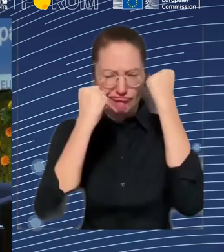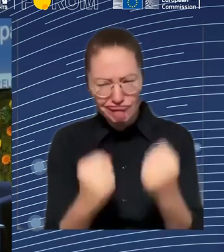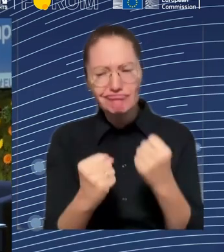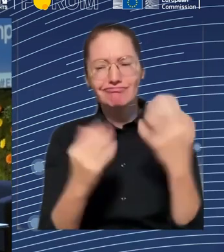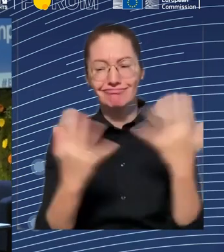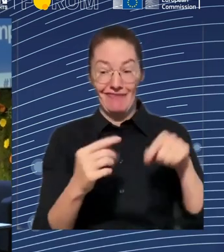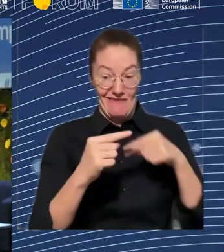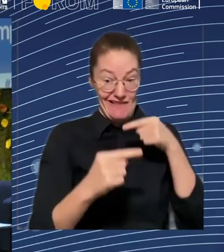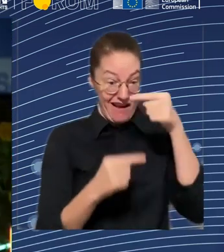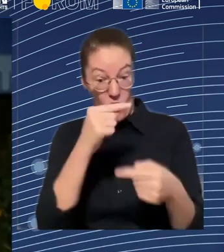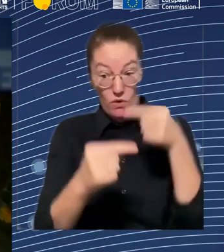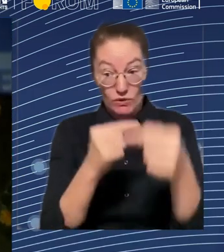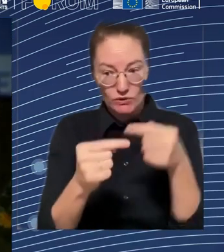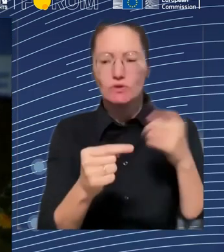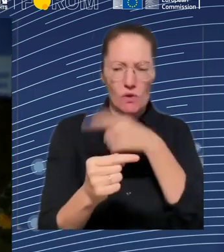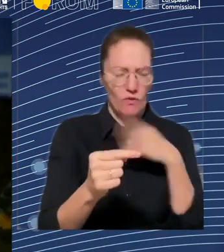Commissioner Breton, thank you very much.